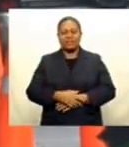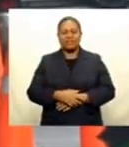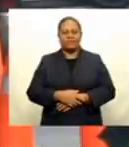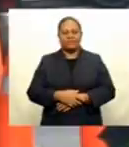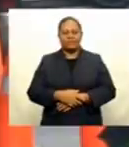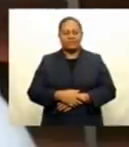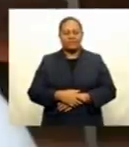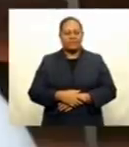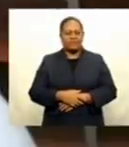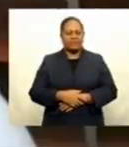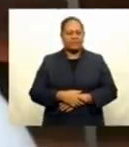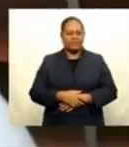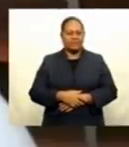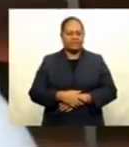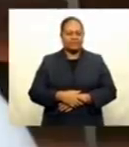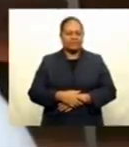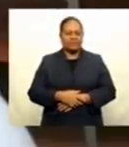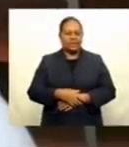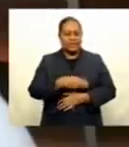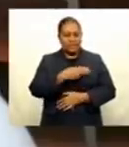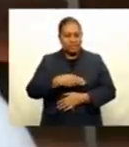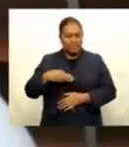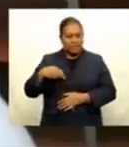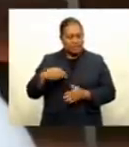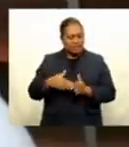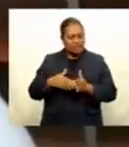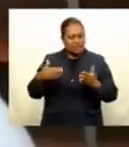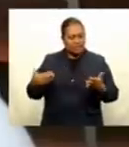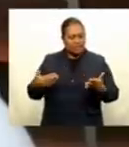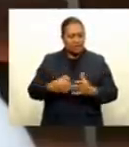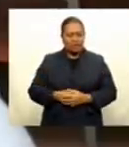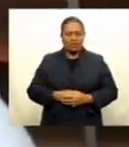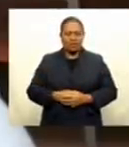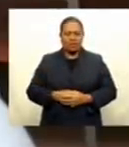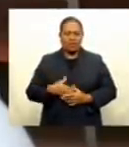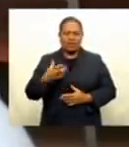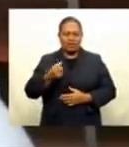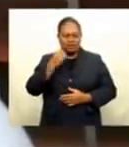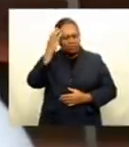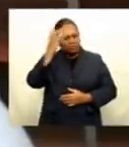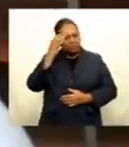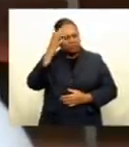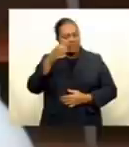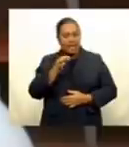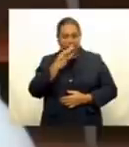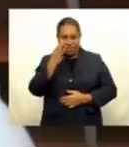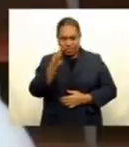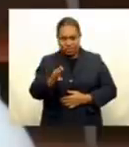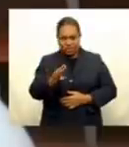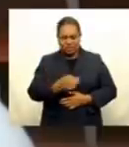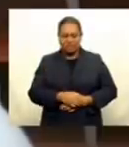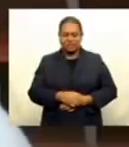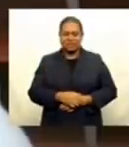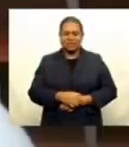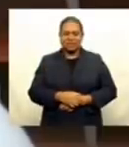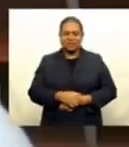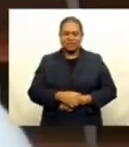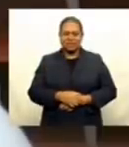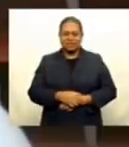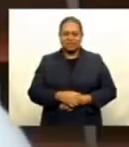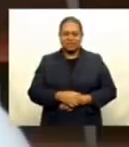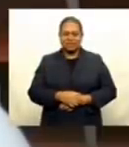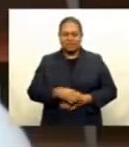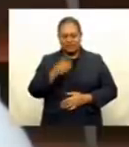the requirements. The ministry has gone out of a limb to consider our requests for our members to be able